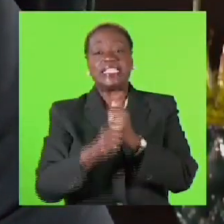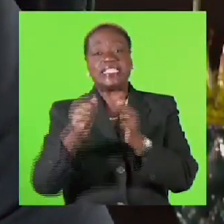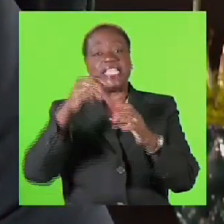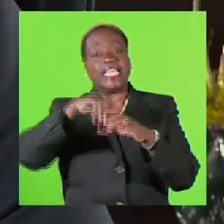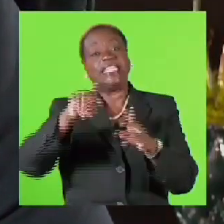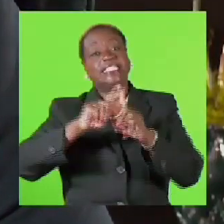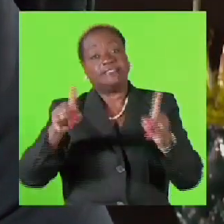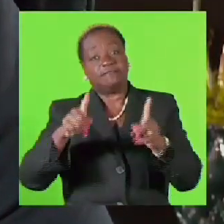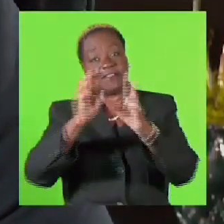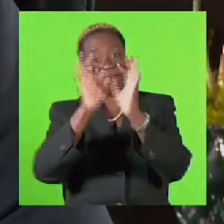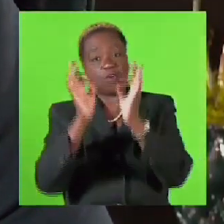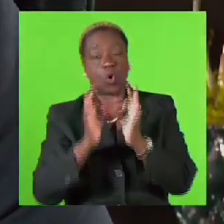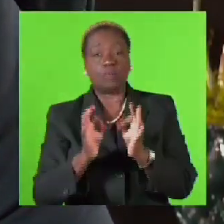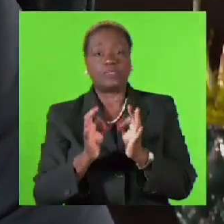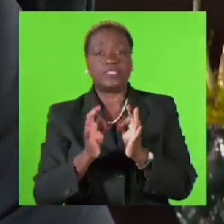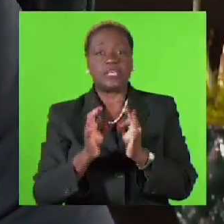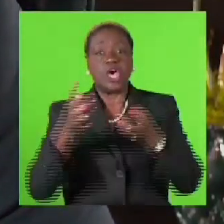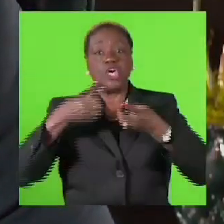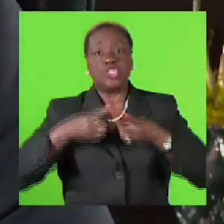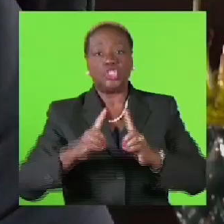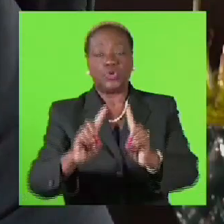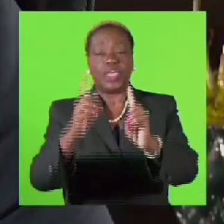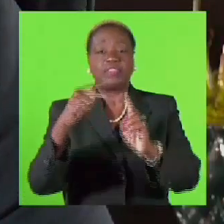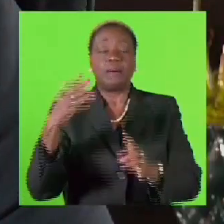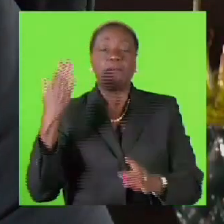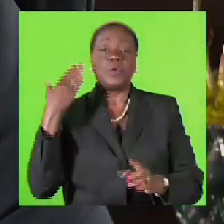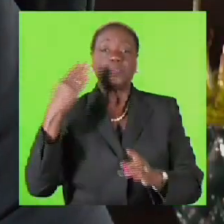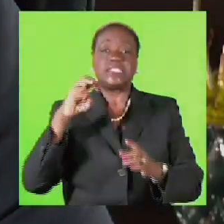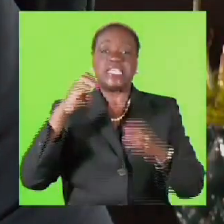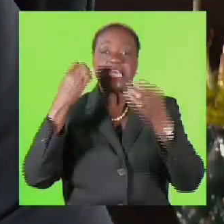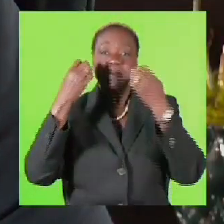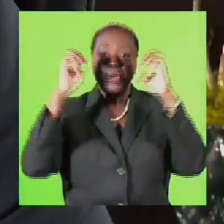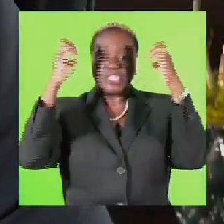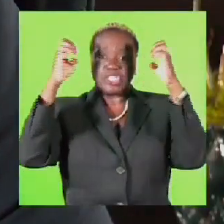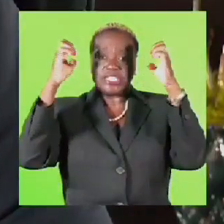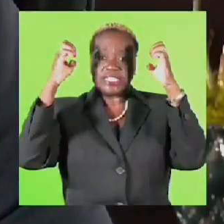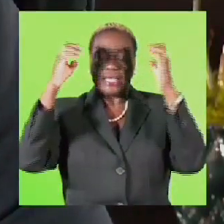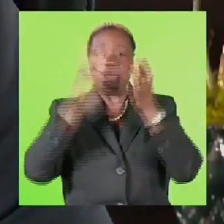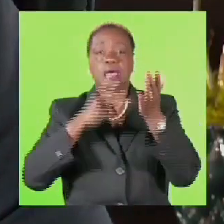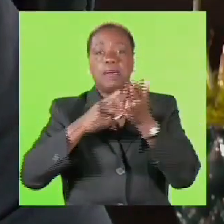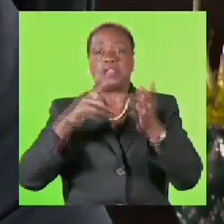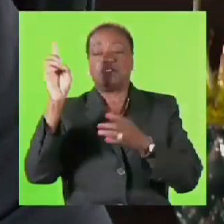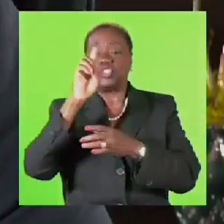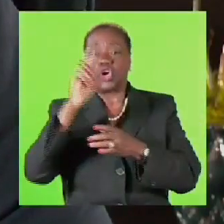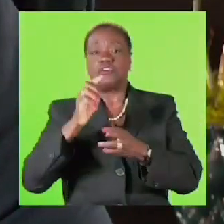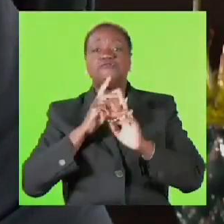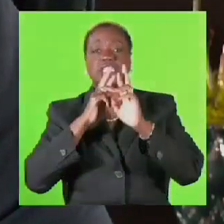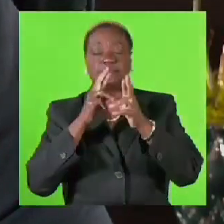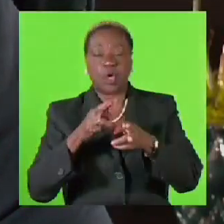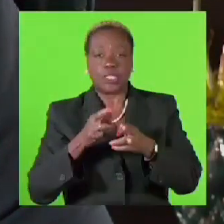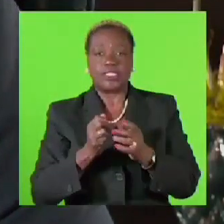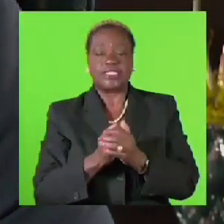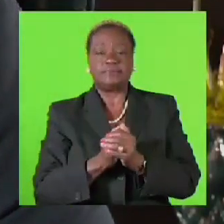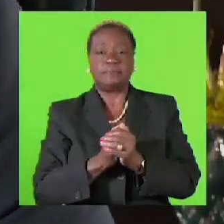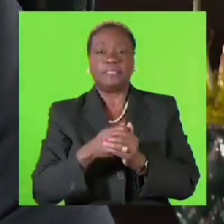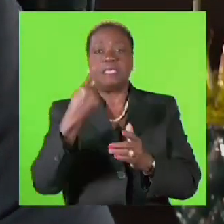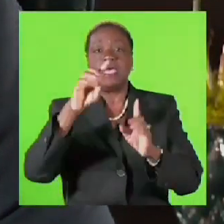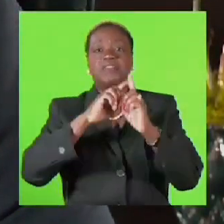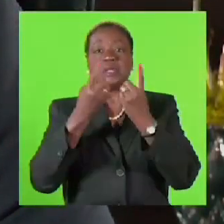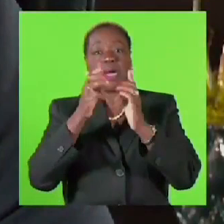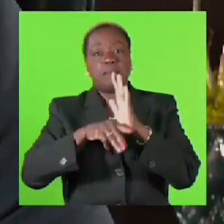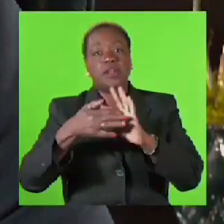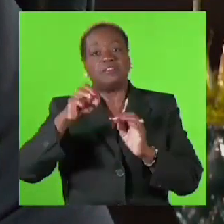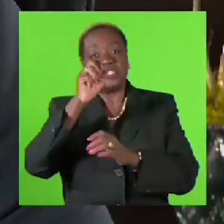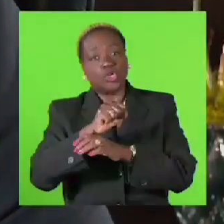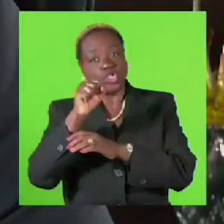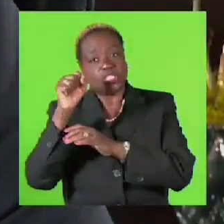assistance in various forms during the post-emergency phase of the Dorian response. The Department